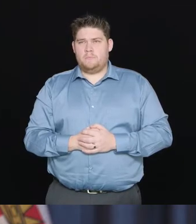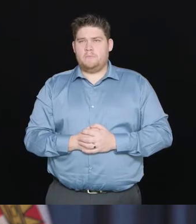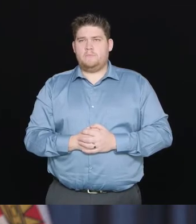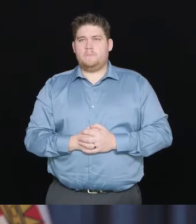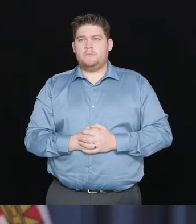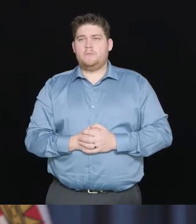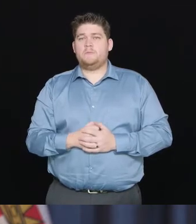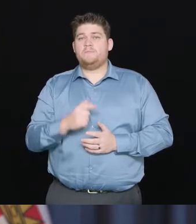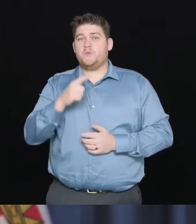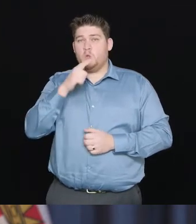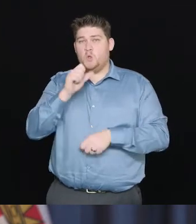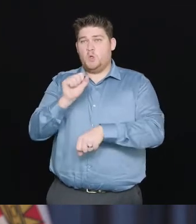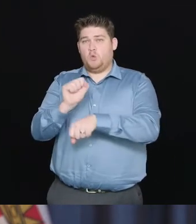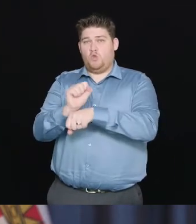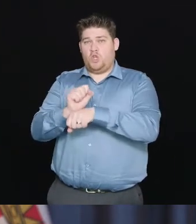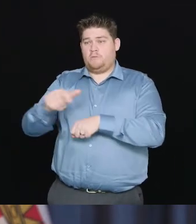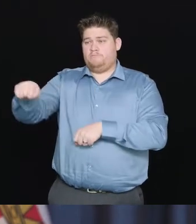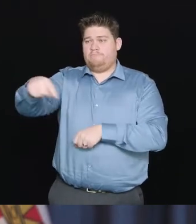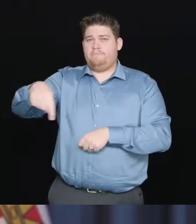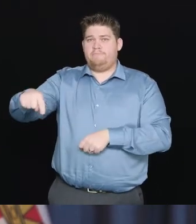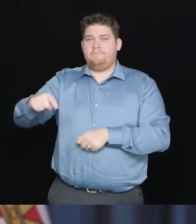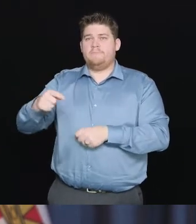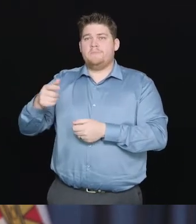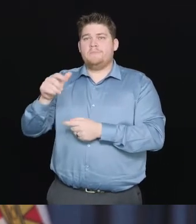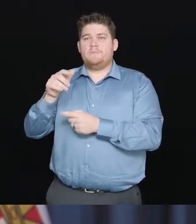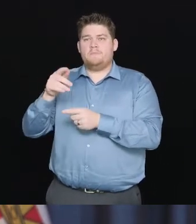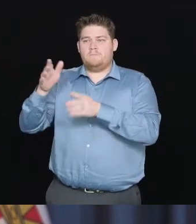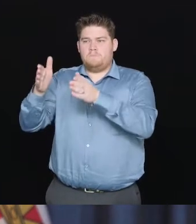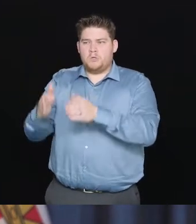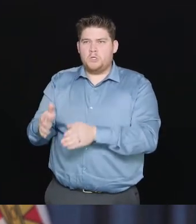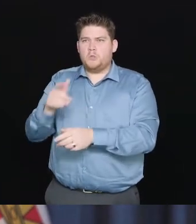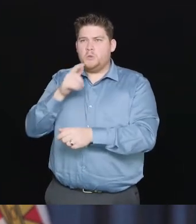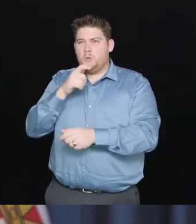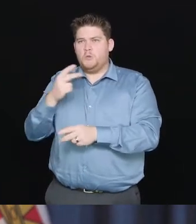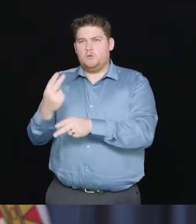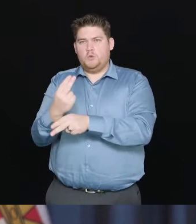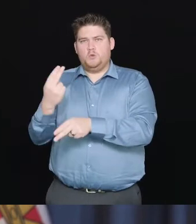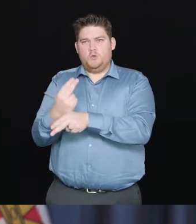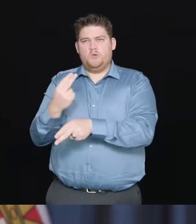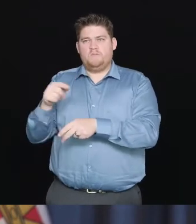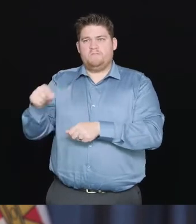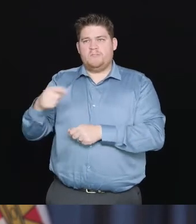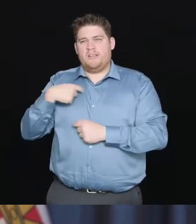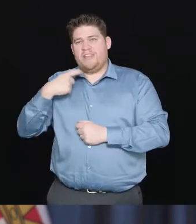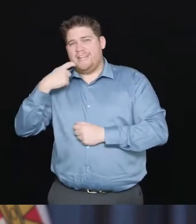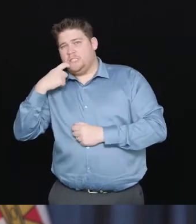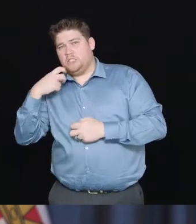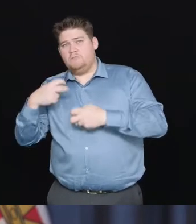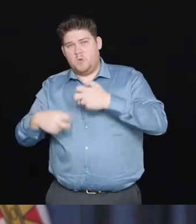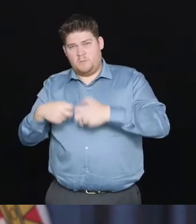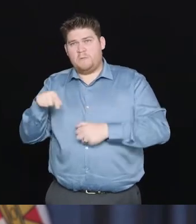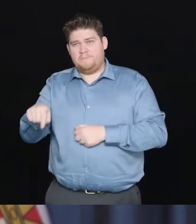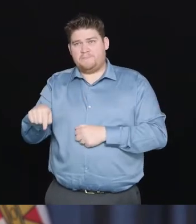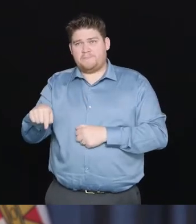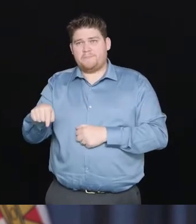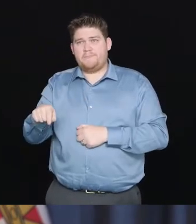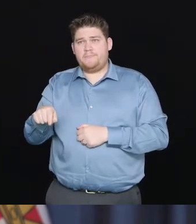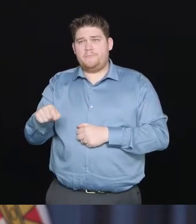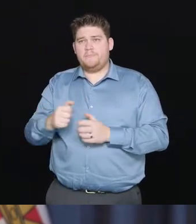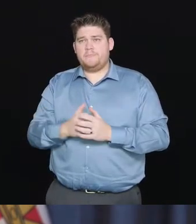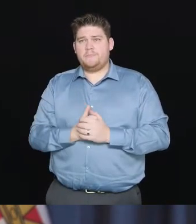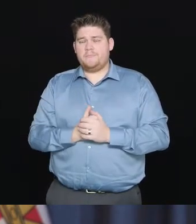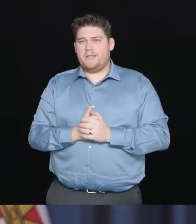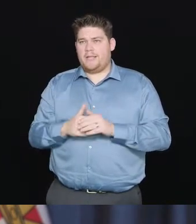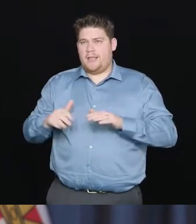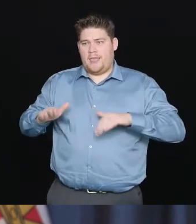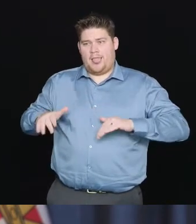Substance use disorders who are infected with, have confirmed exposure to, or otherwise need to self-isolate in the context of COVID-19.